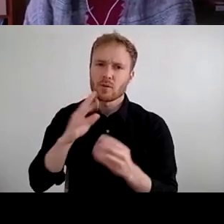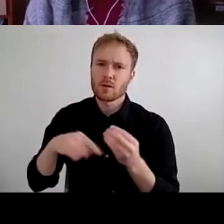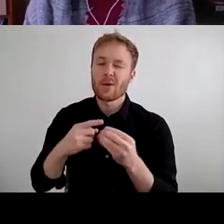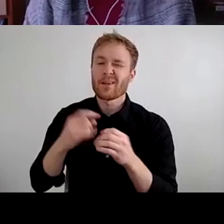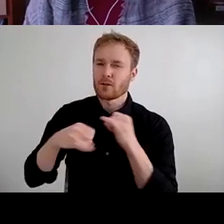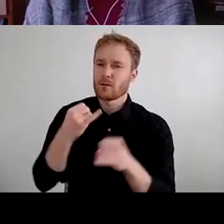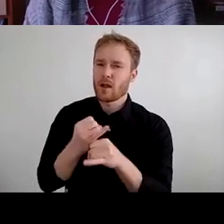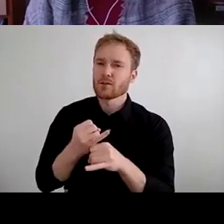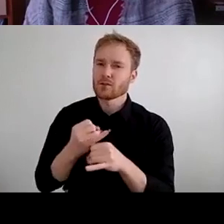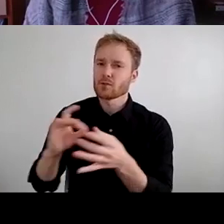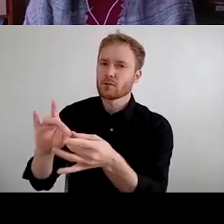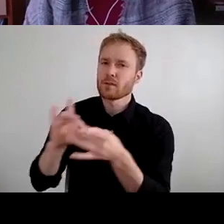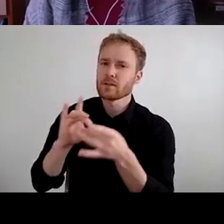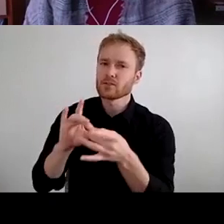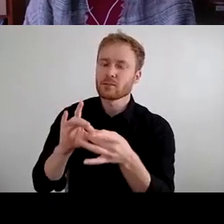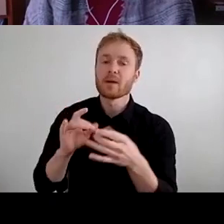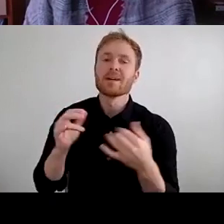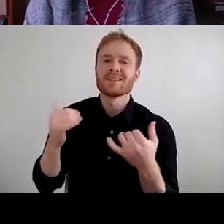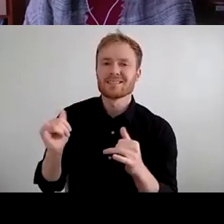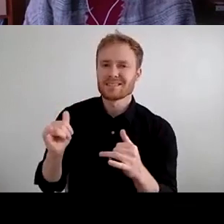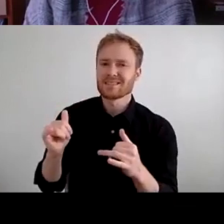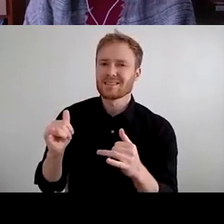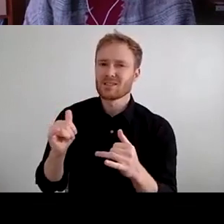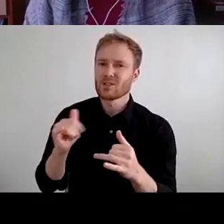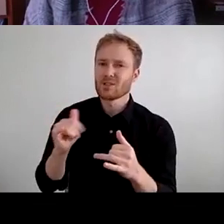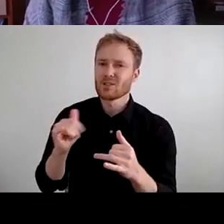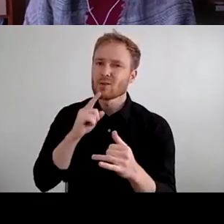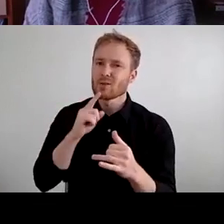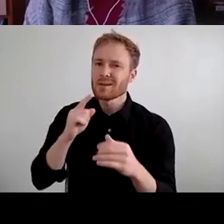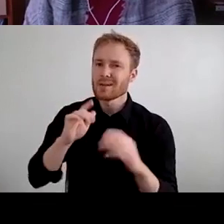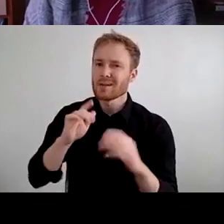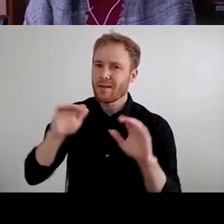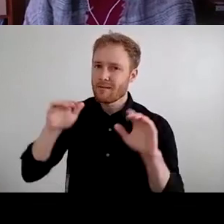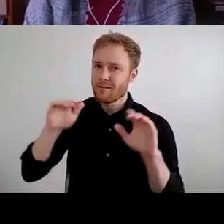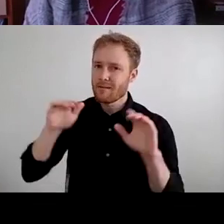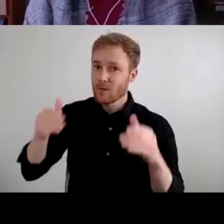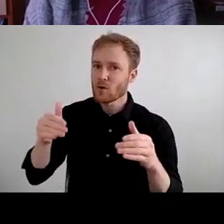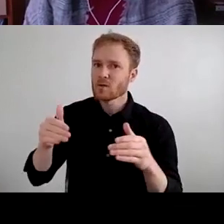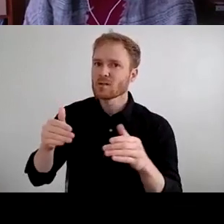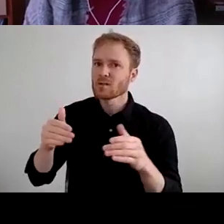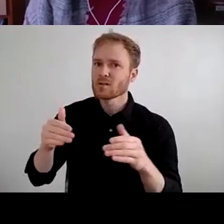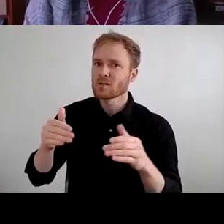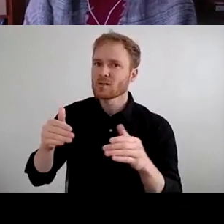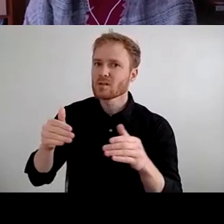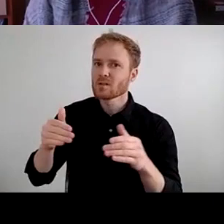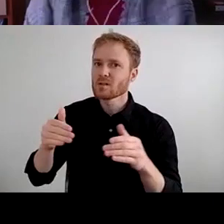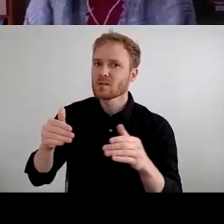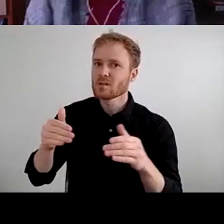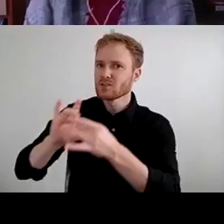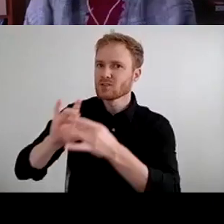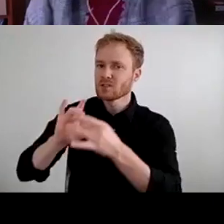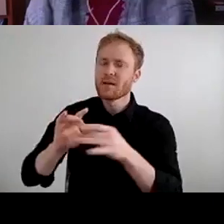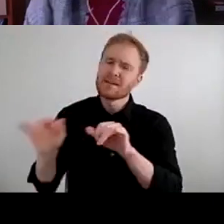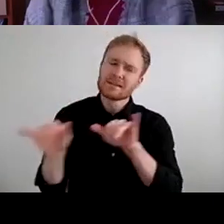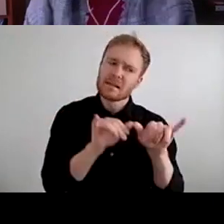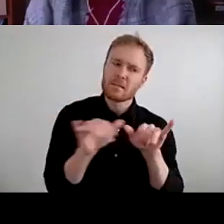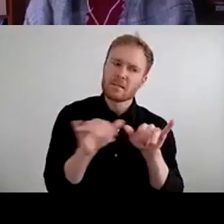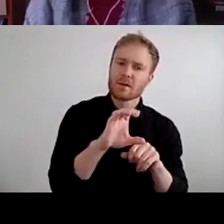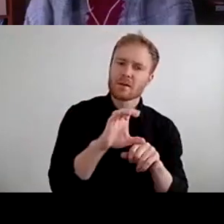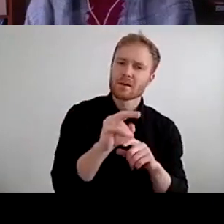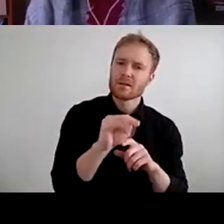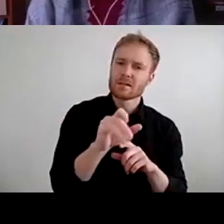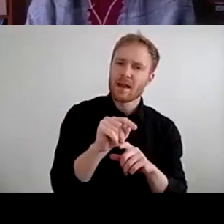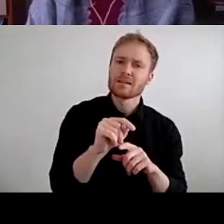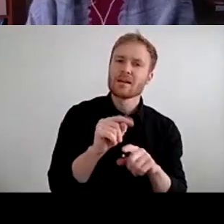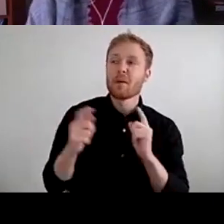and it's still about fostering relationships, and it's similar to what you're doing with Connect, just kind of on a larger stage.